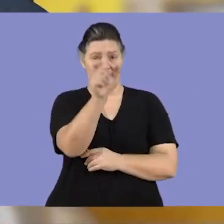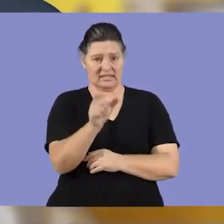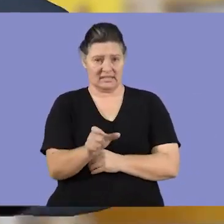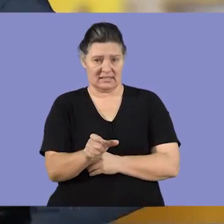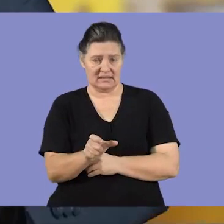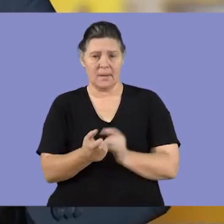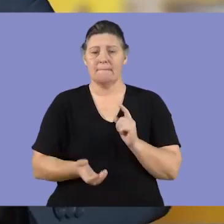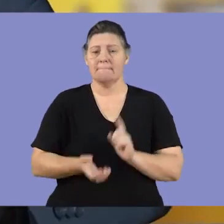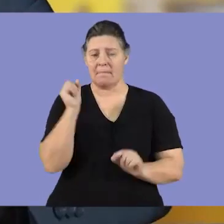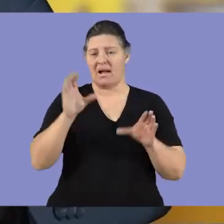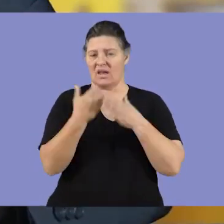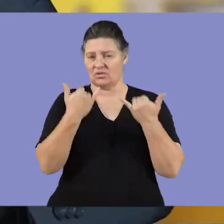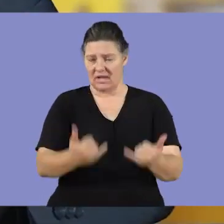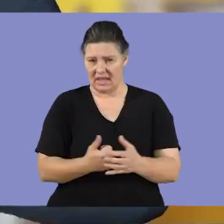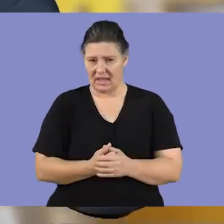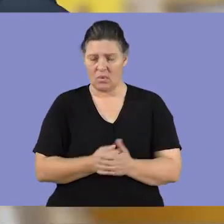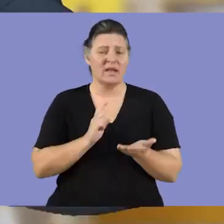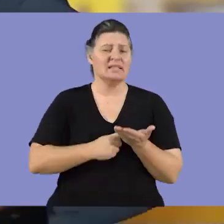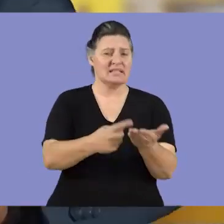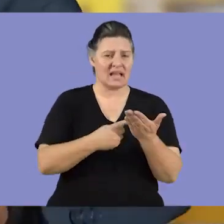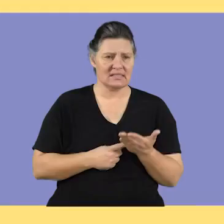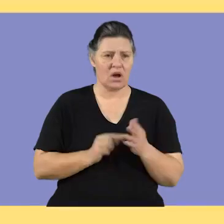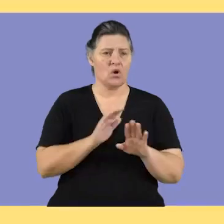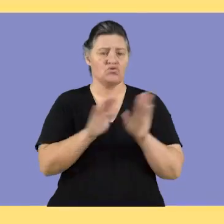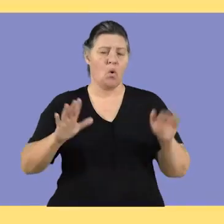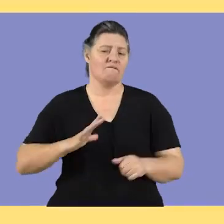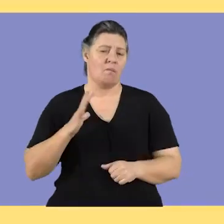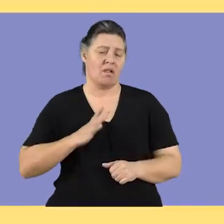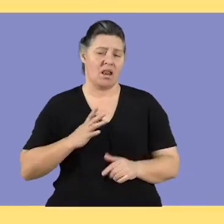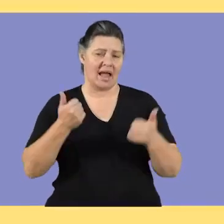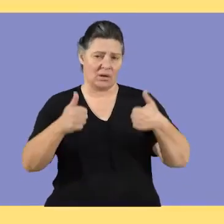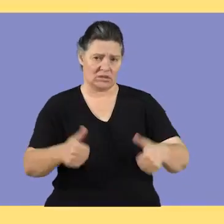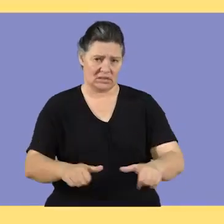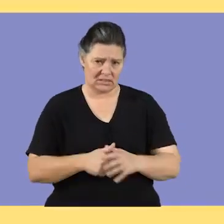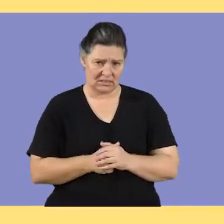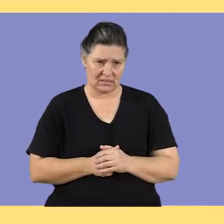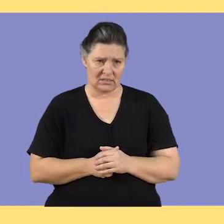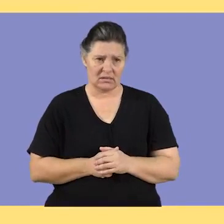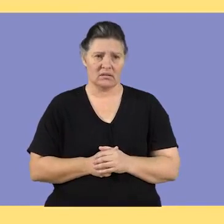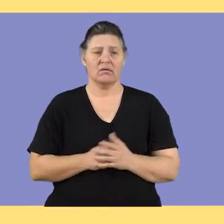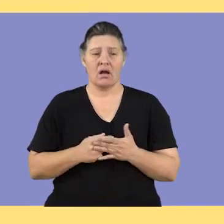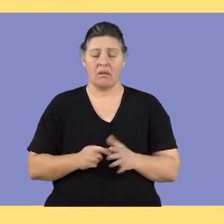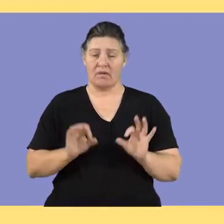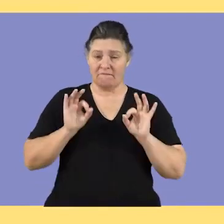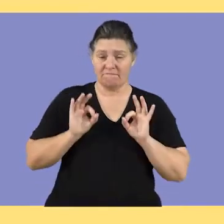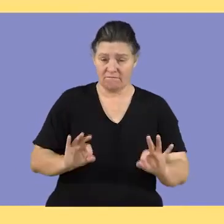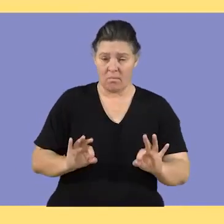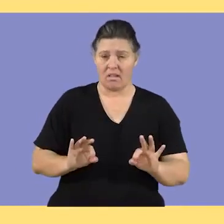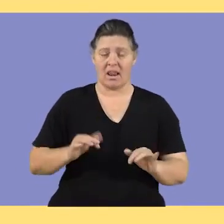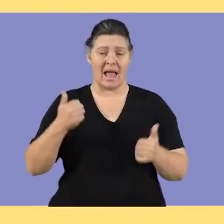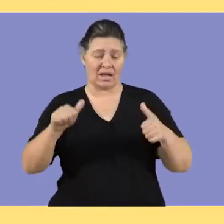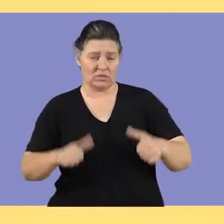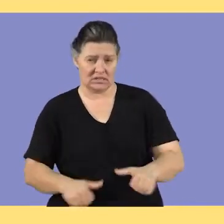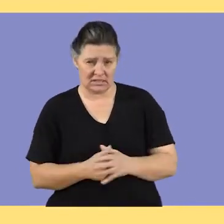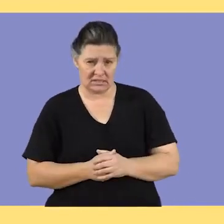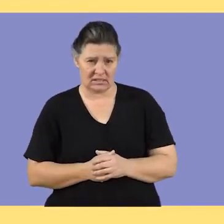that you're going to find in today's class. I'm going to talk about informal accounting. I'm going to speak as well on formal